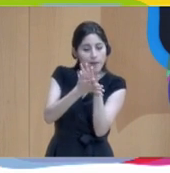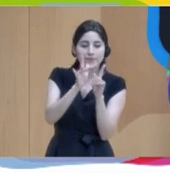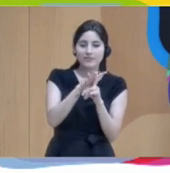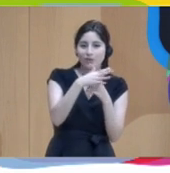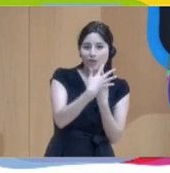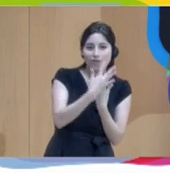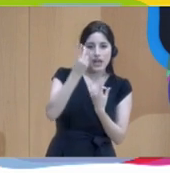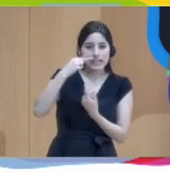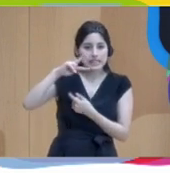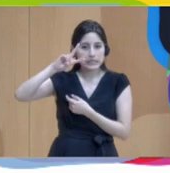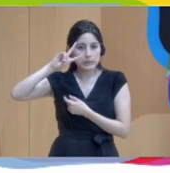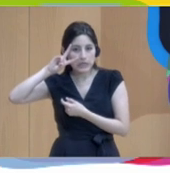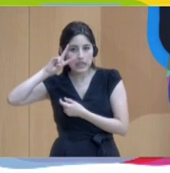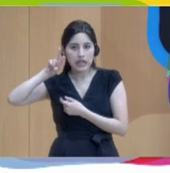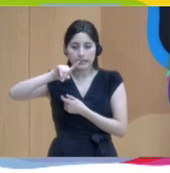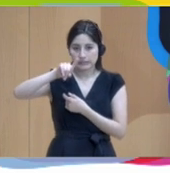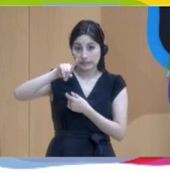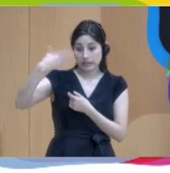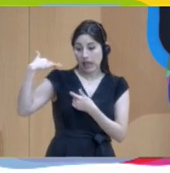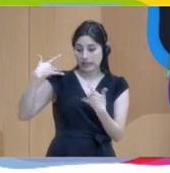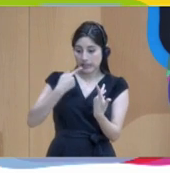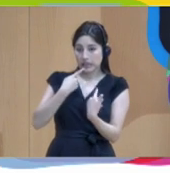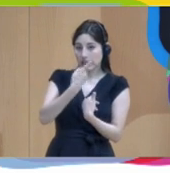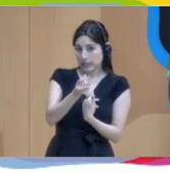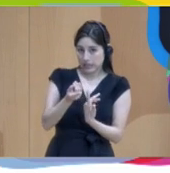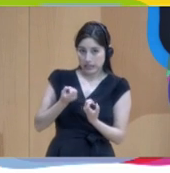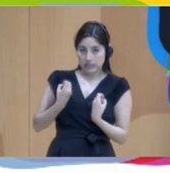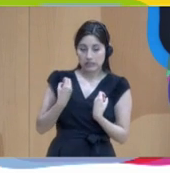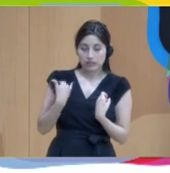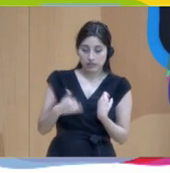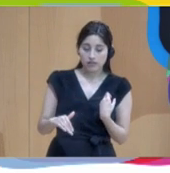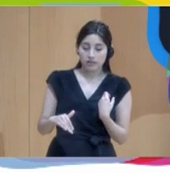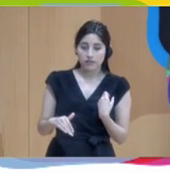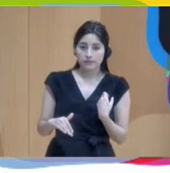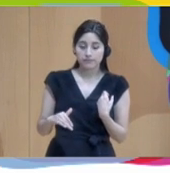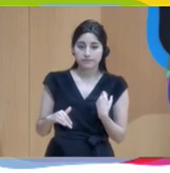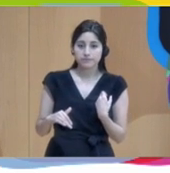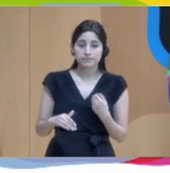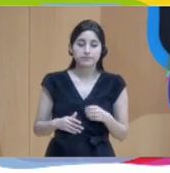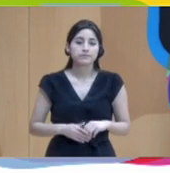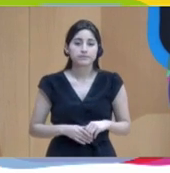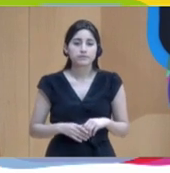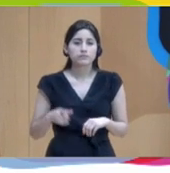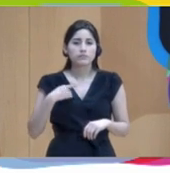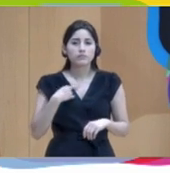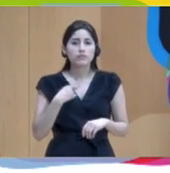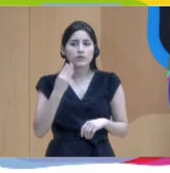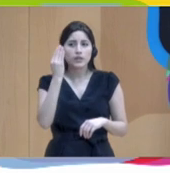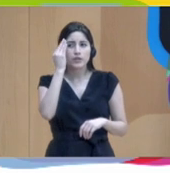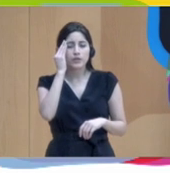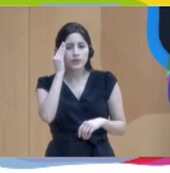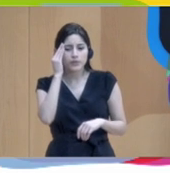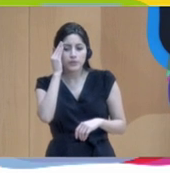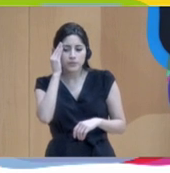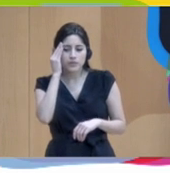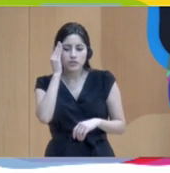what you have told yesterday afternoon and this morning, I think that there is a lot that you have